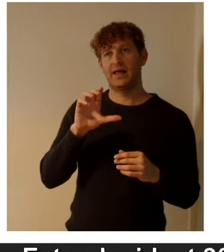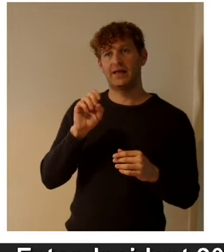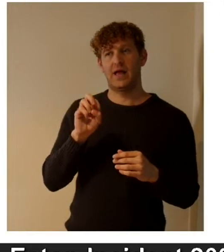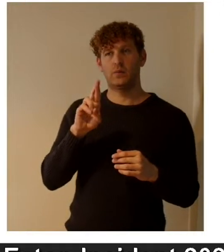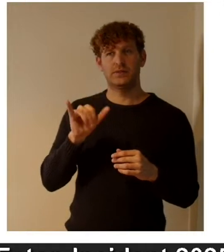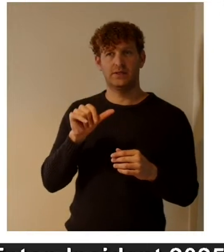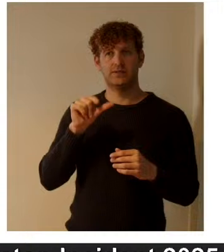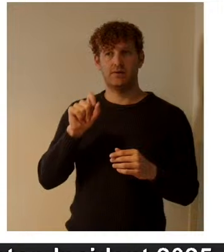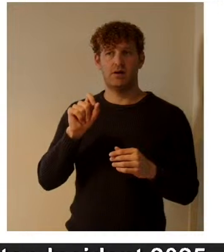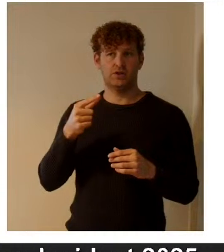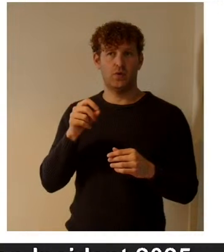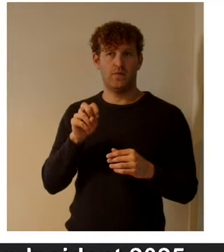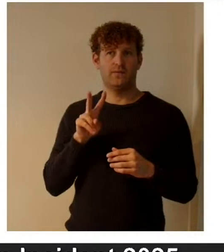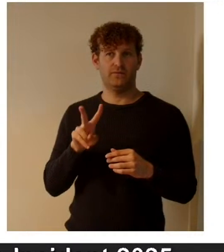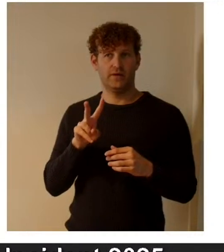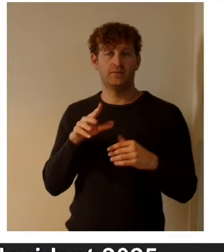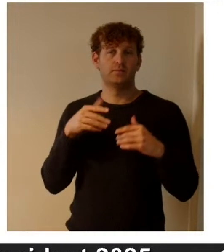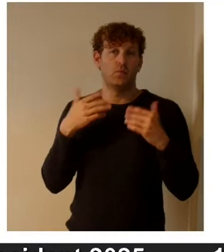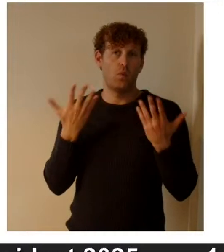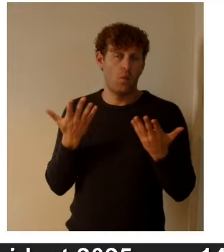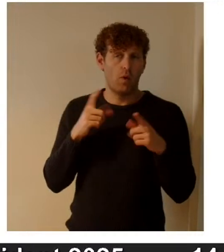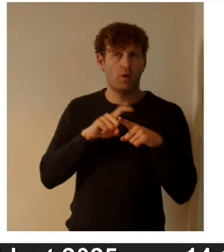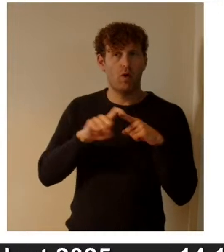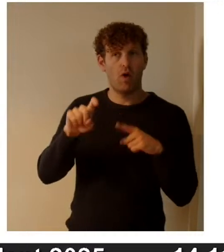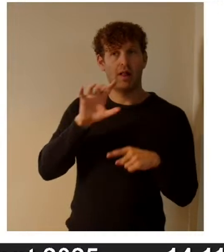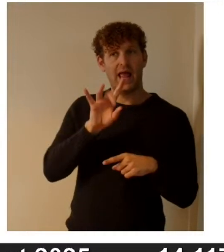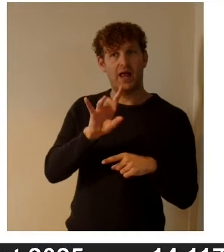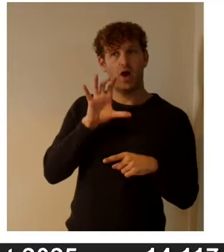dcba.lacounty.gov, or you can call